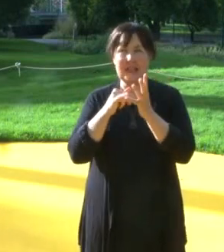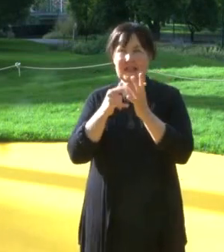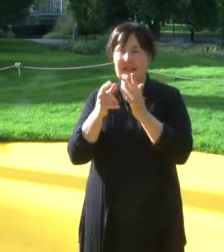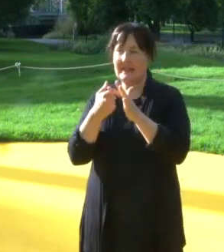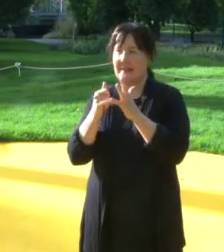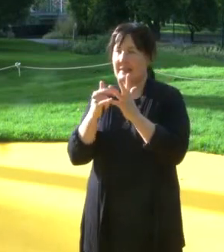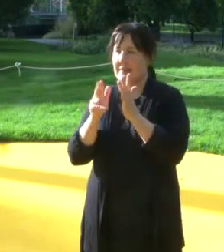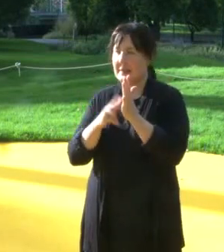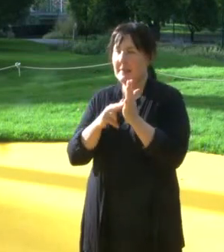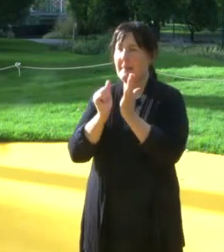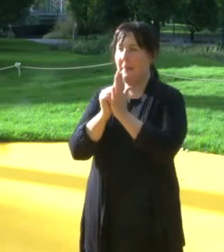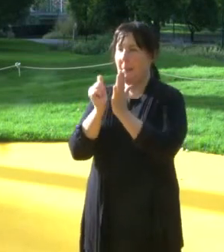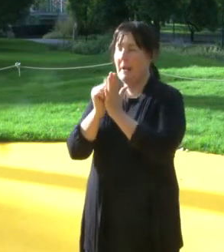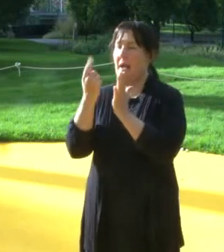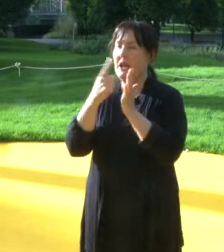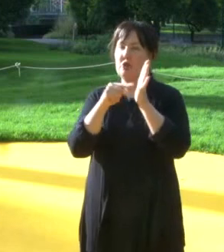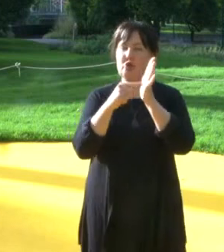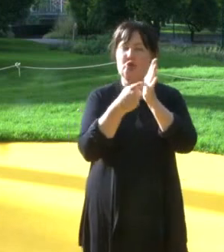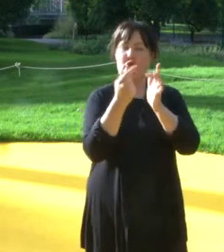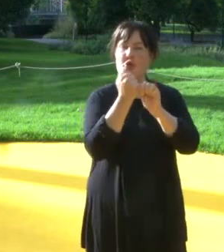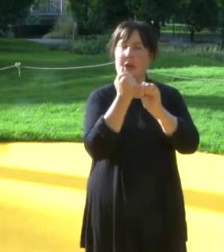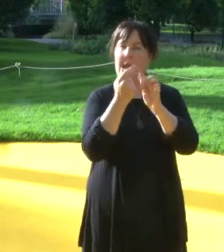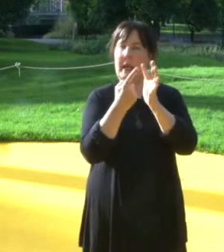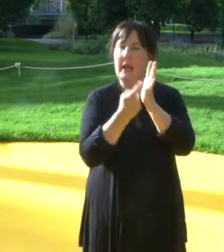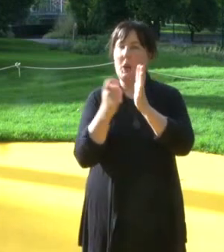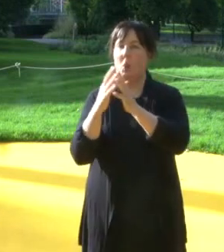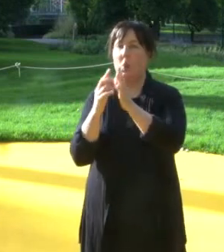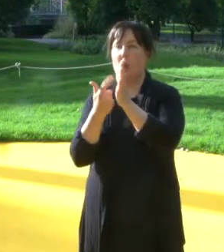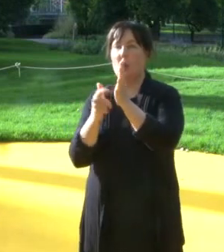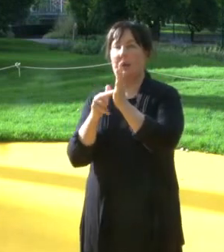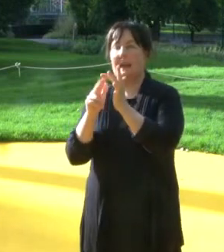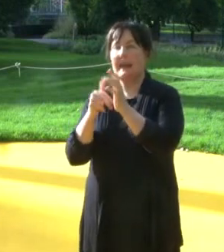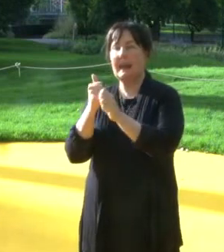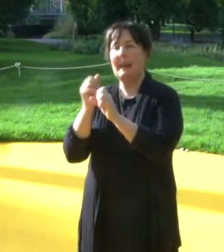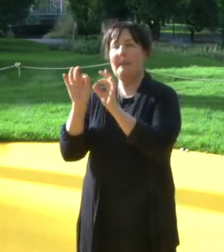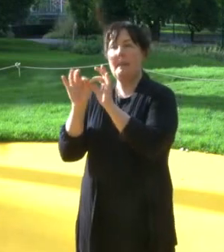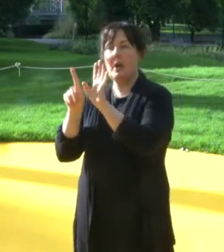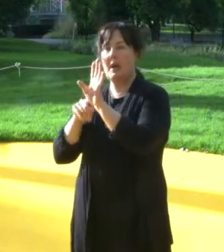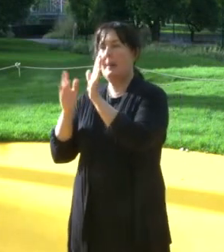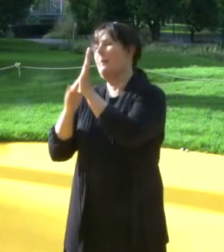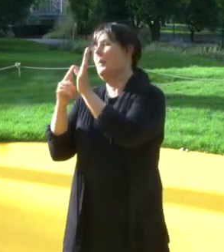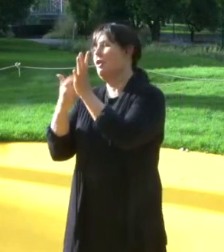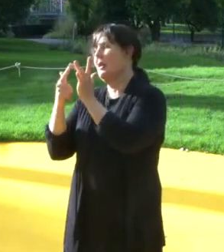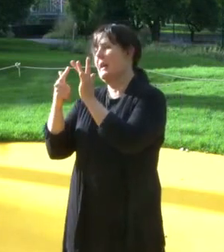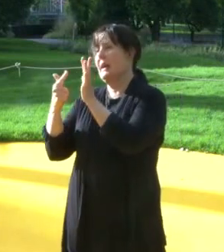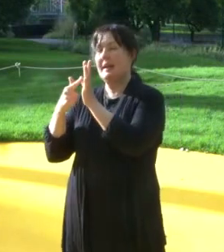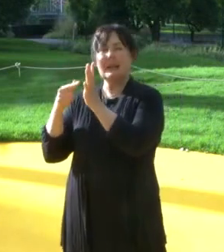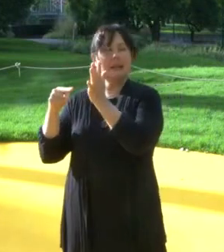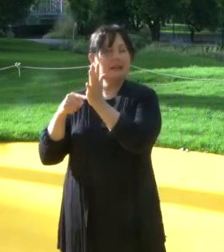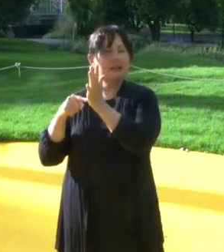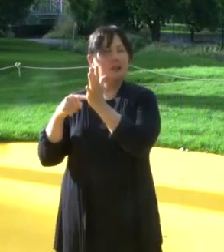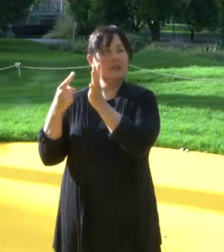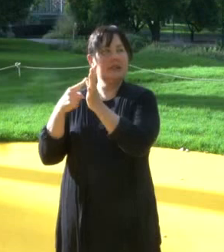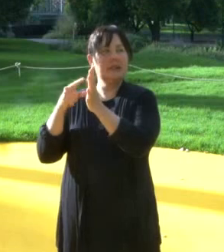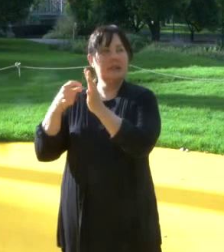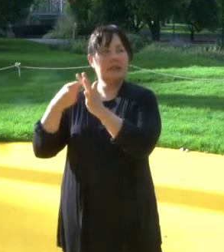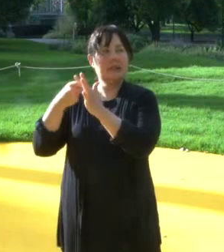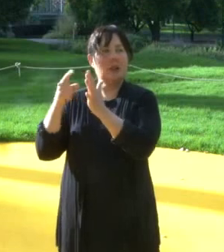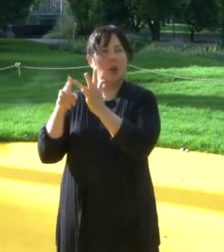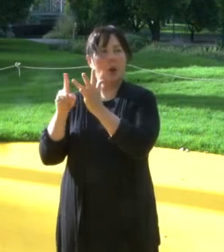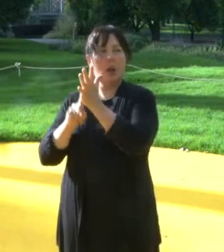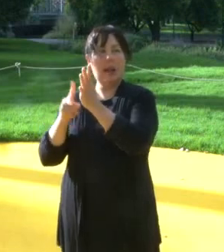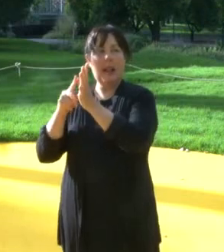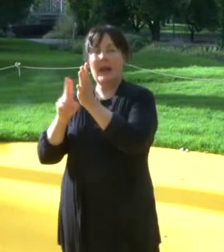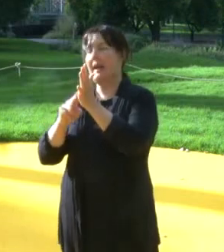Publishing. And Trigger Warning by Maria Takalanda, published by University of Queensland